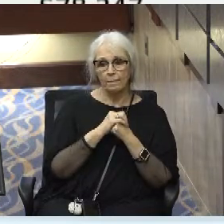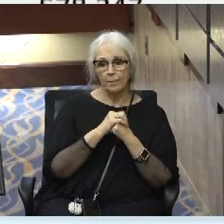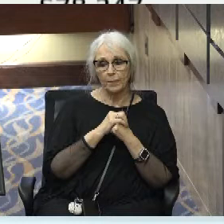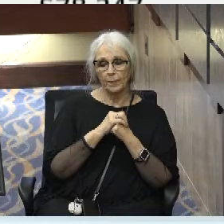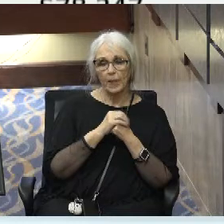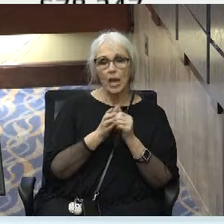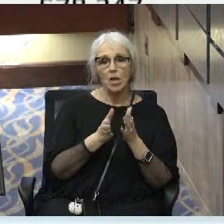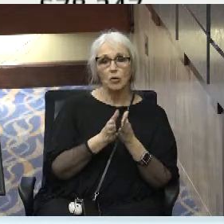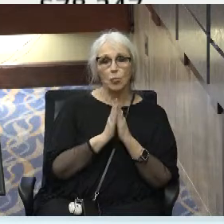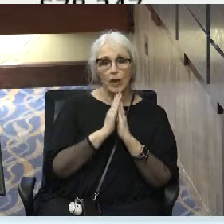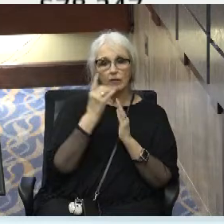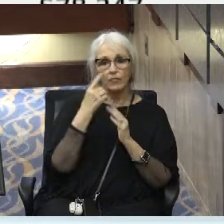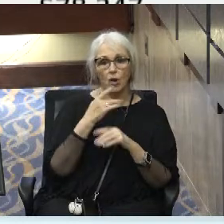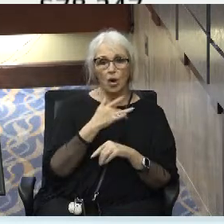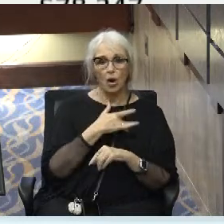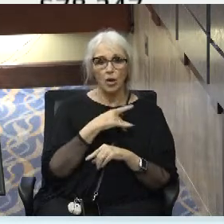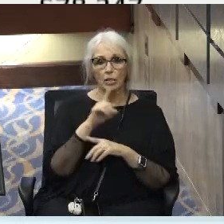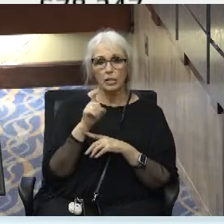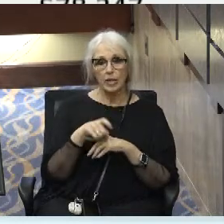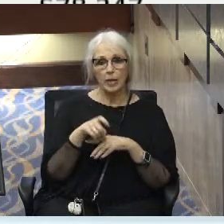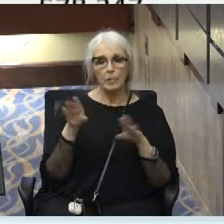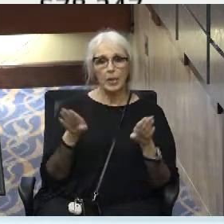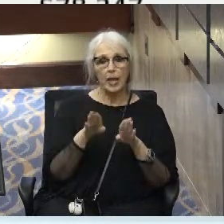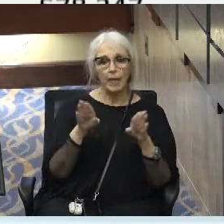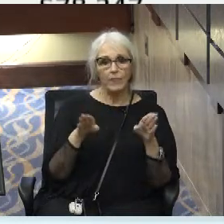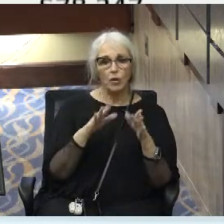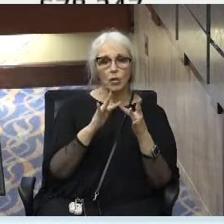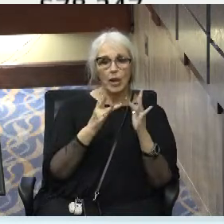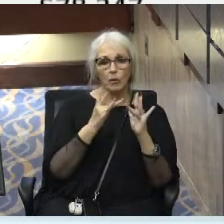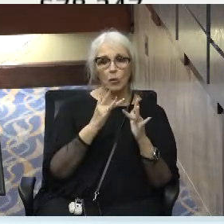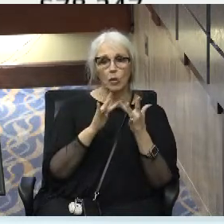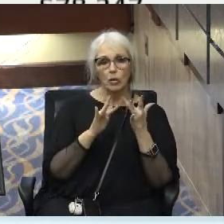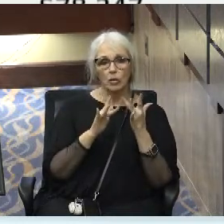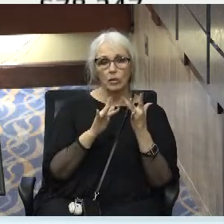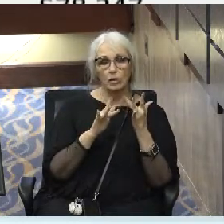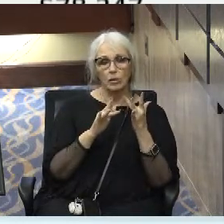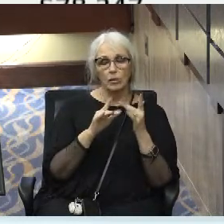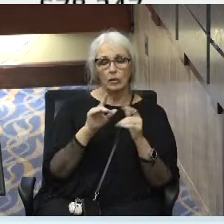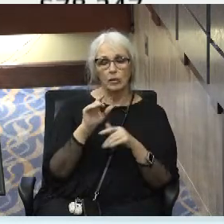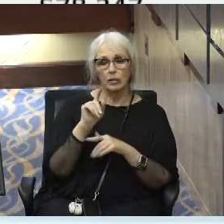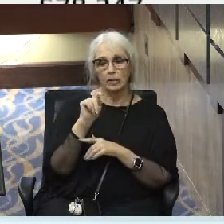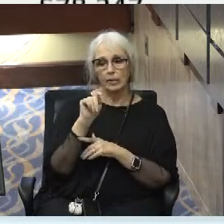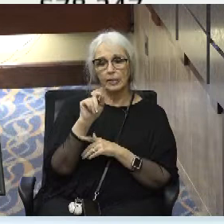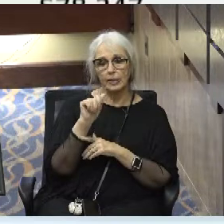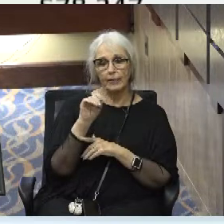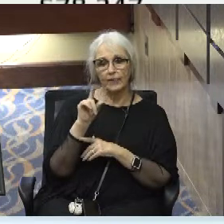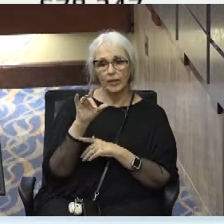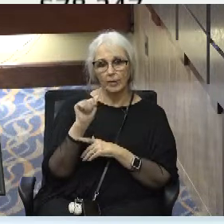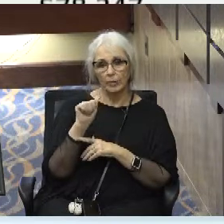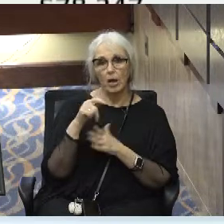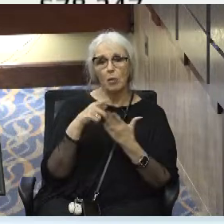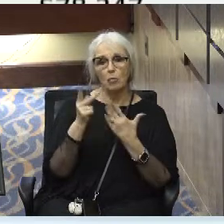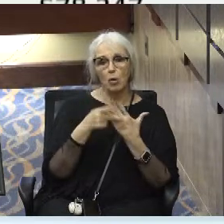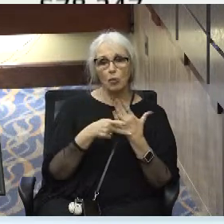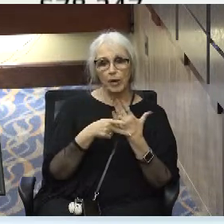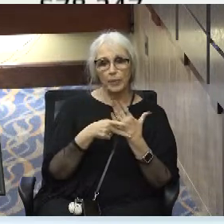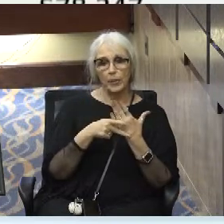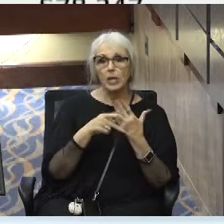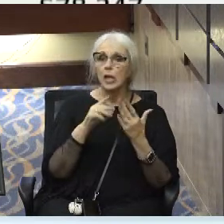The request for the Heart of Texas Behavioral Health Network for the TBRA program does include funding